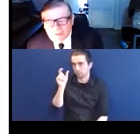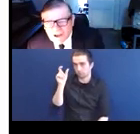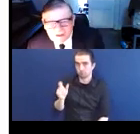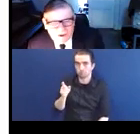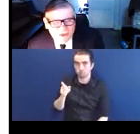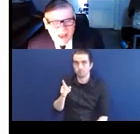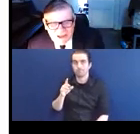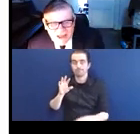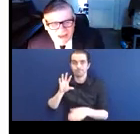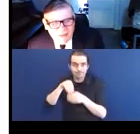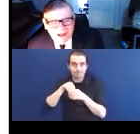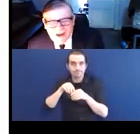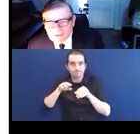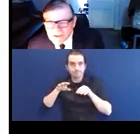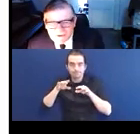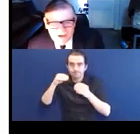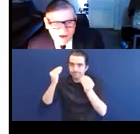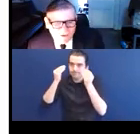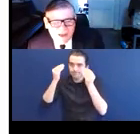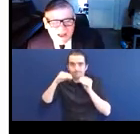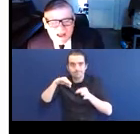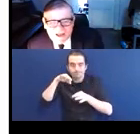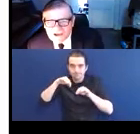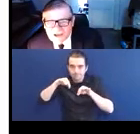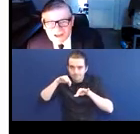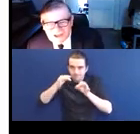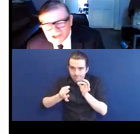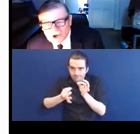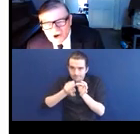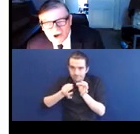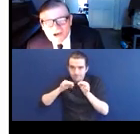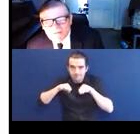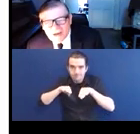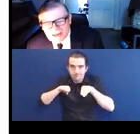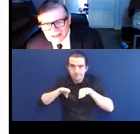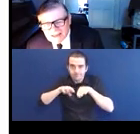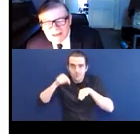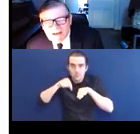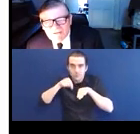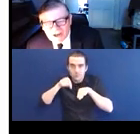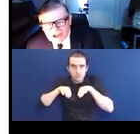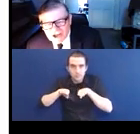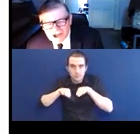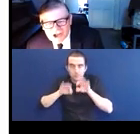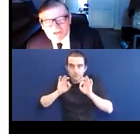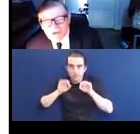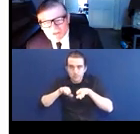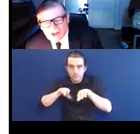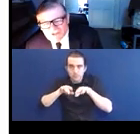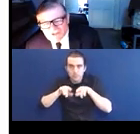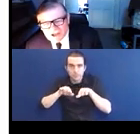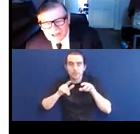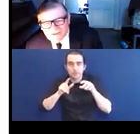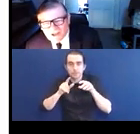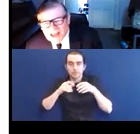the employers thought their educational background was too low. So you need to secure places for internships, which will,